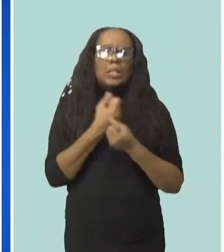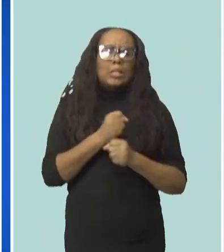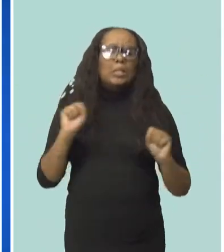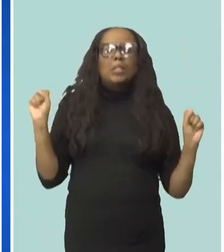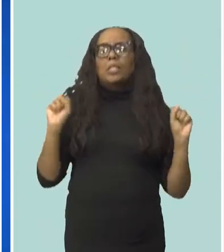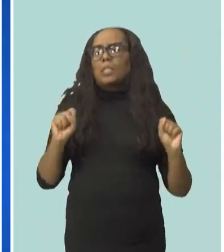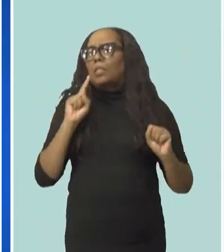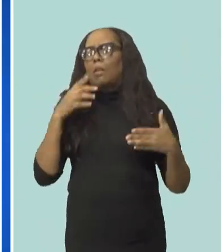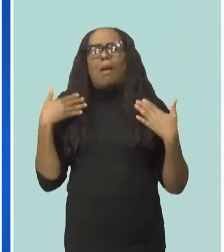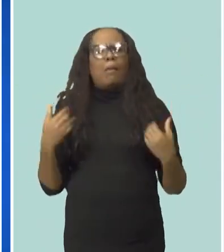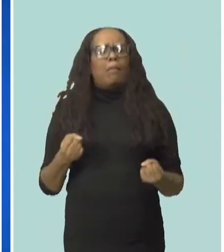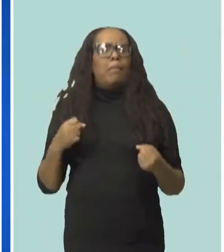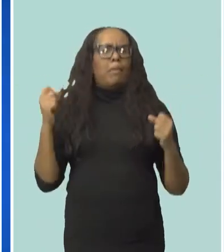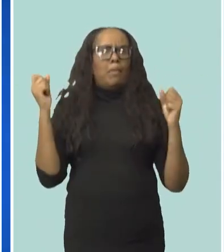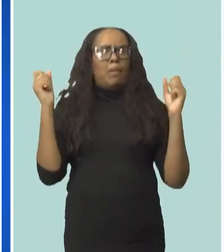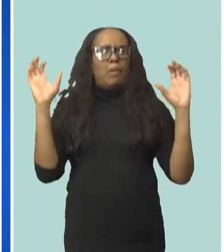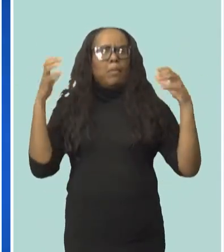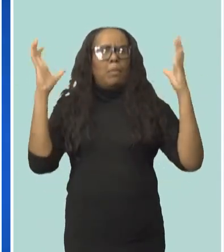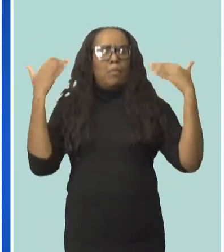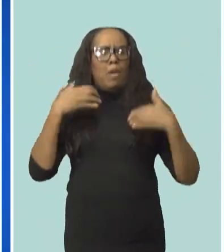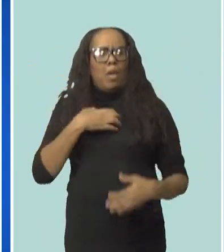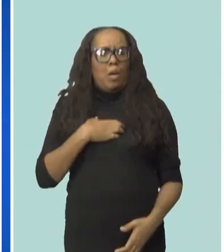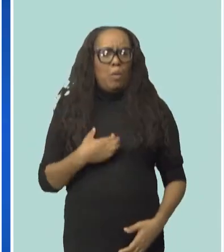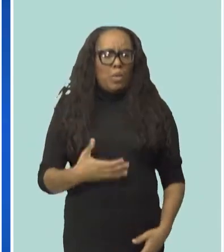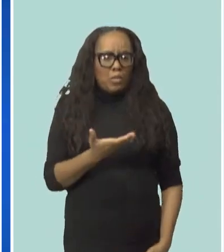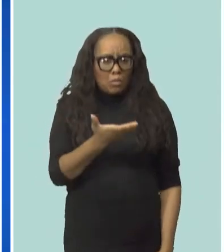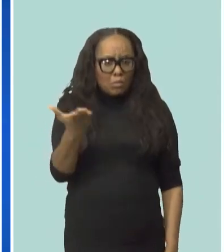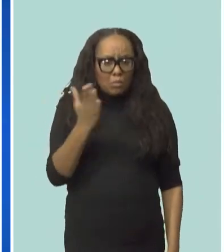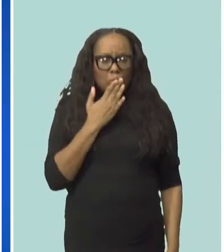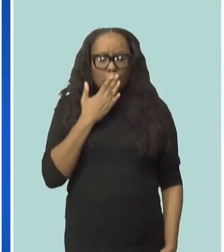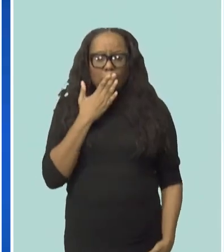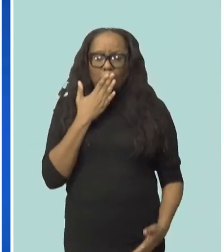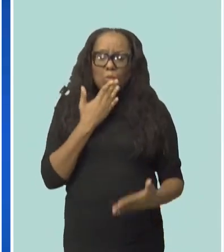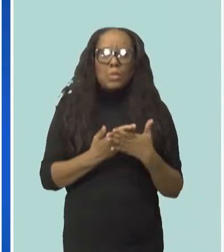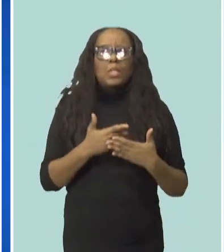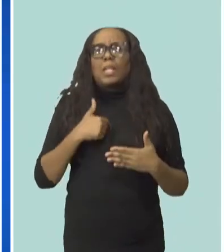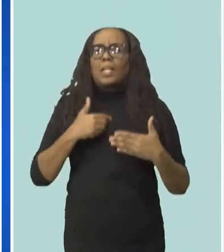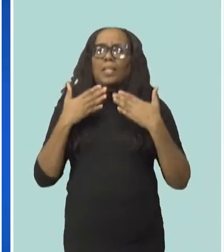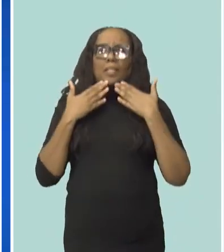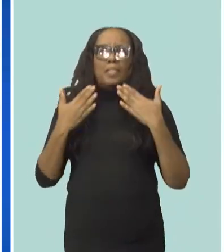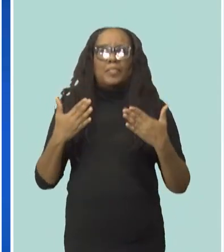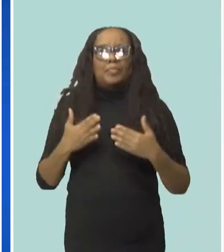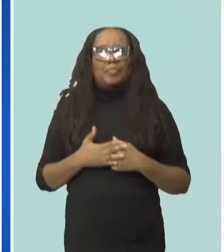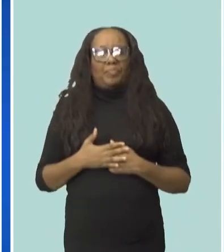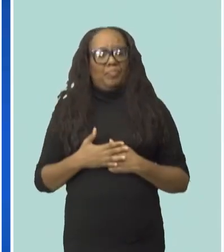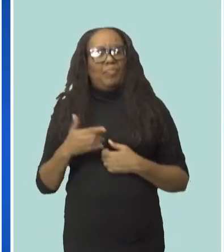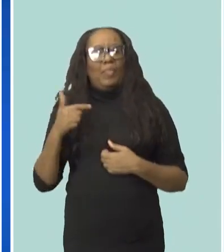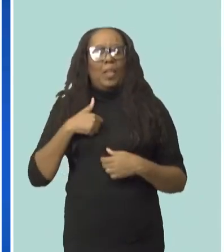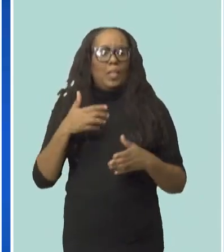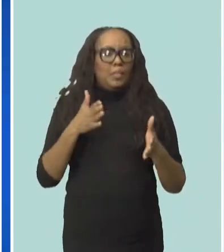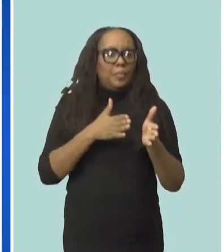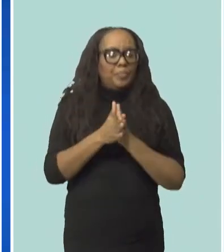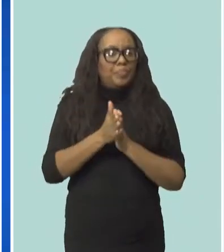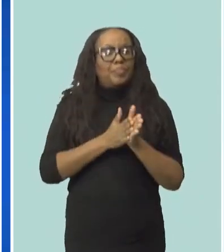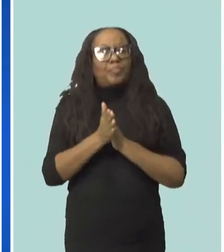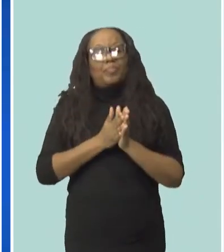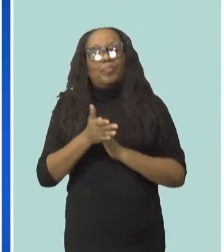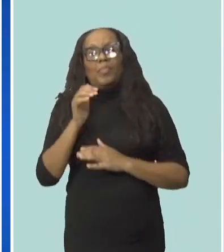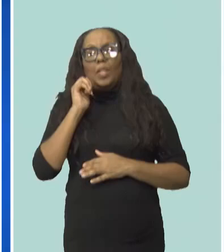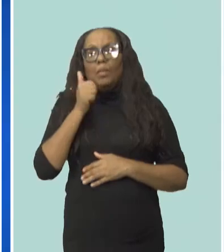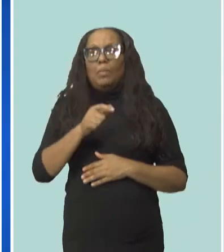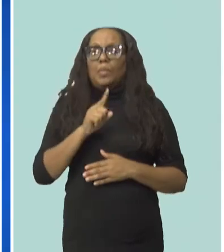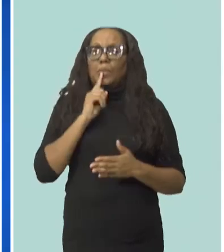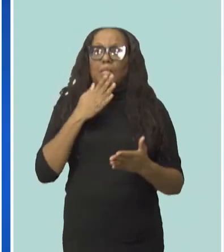and healthy crop over. I just wish everyone well, and I'm thankful because I'm looking forward for tomorrow to be